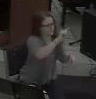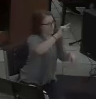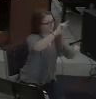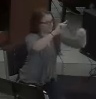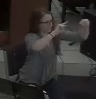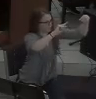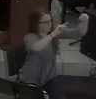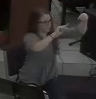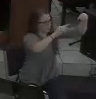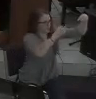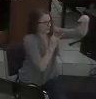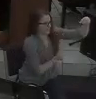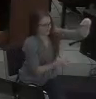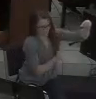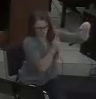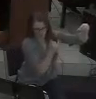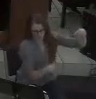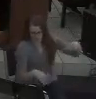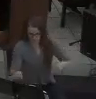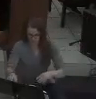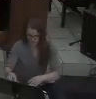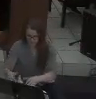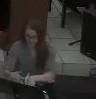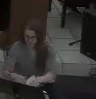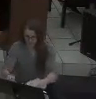stanza, number 565.